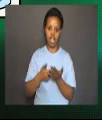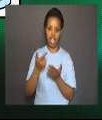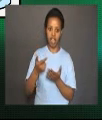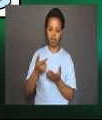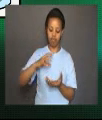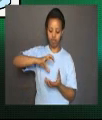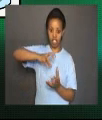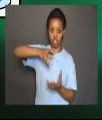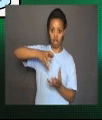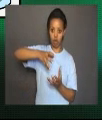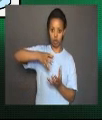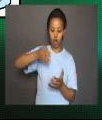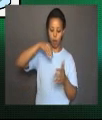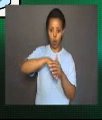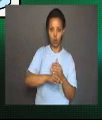contained meat.